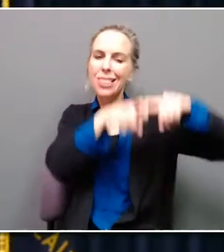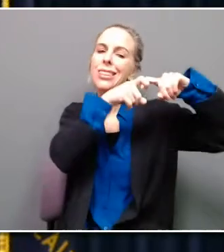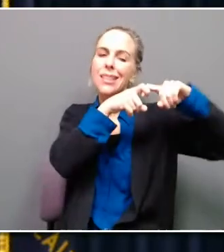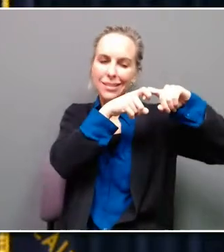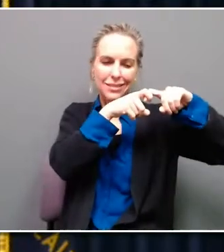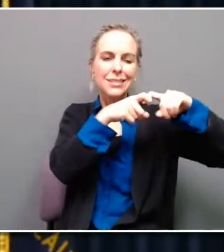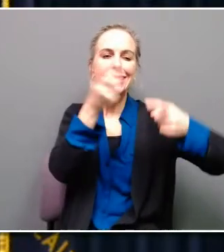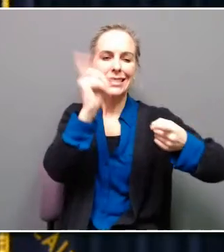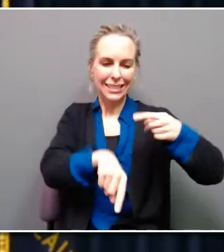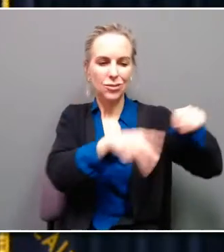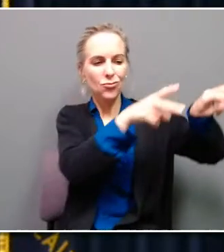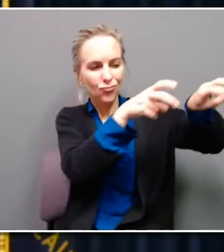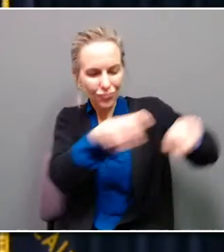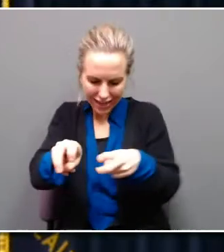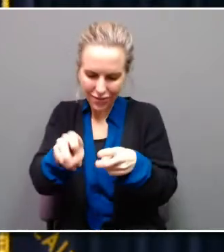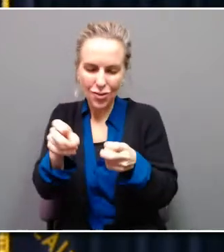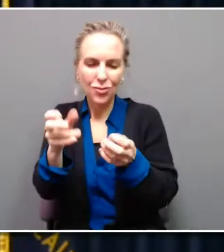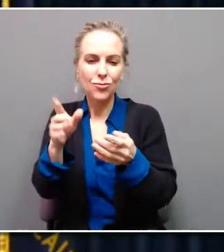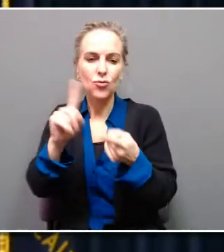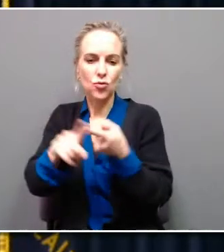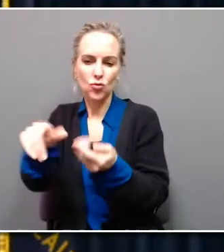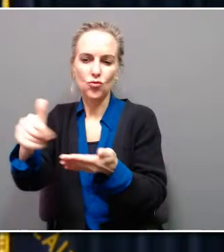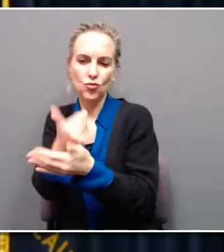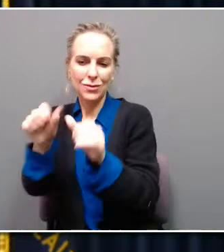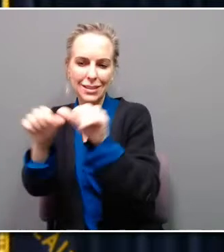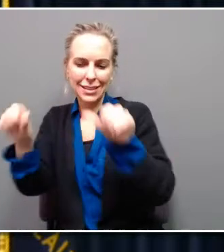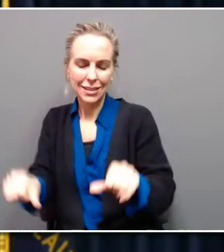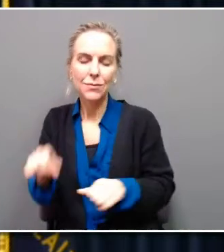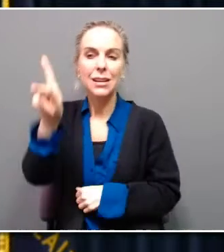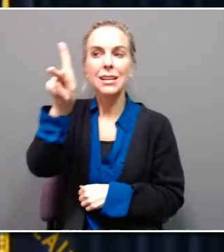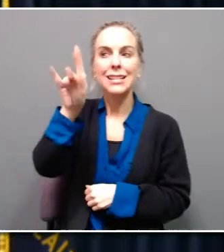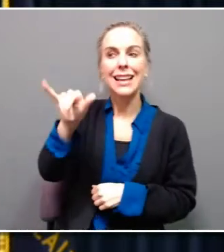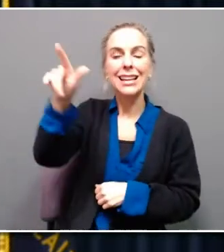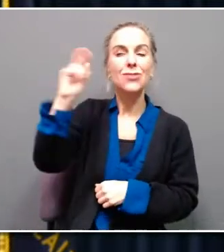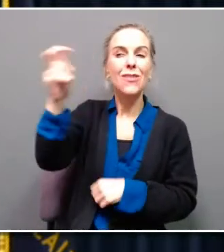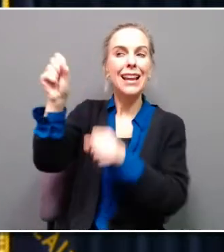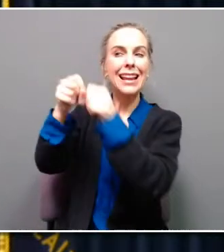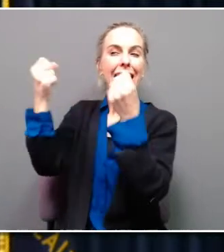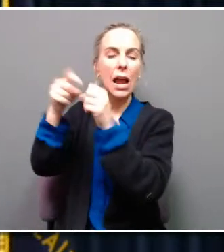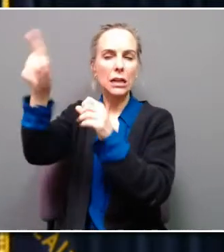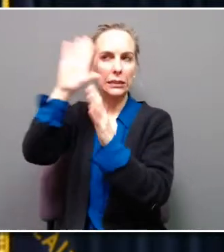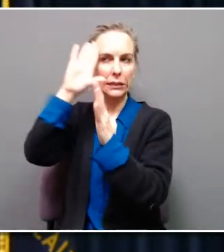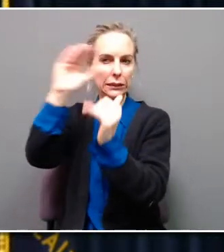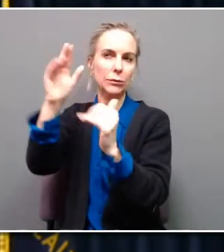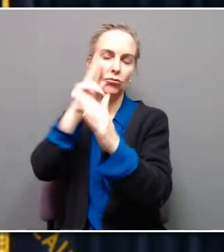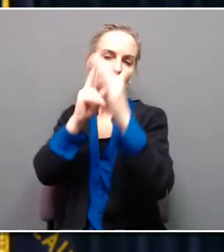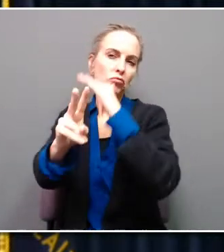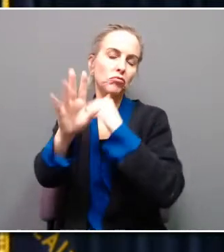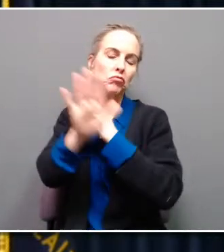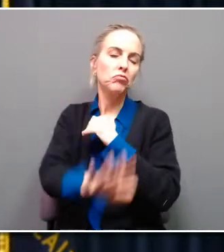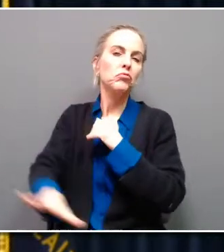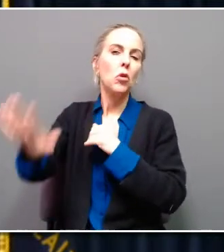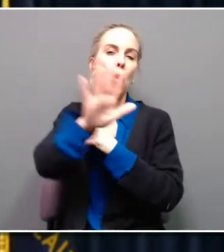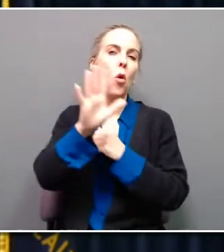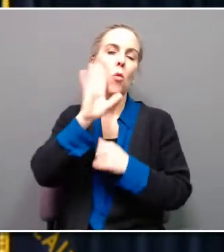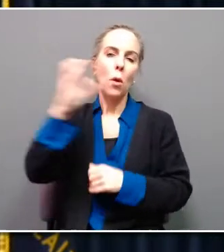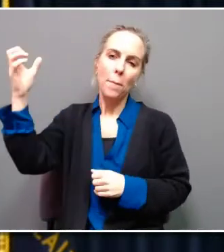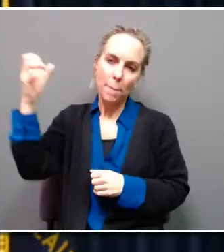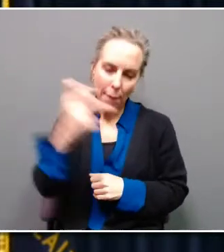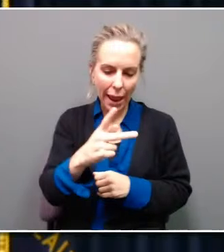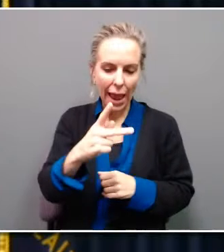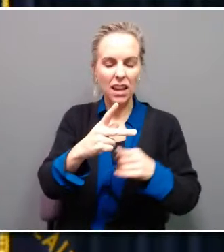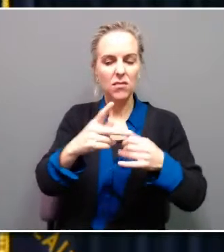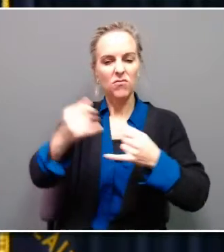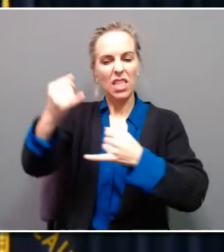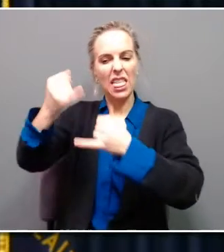each day. The Kentucky Transportation Cabinet expects the entire state to be back up and running by the end of that week.